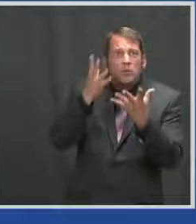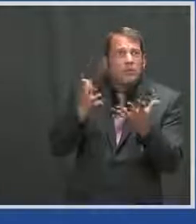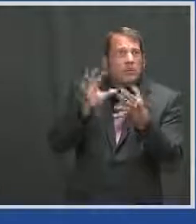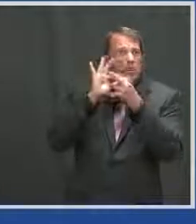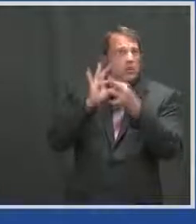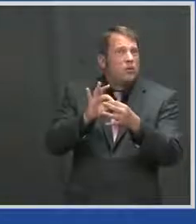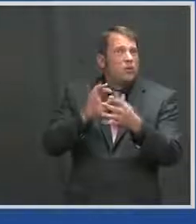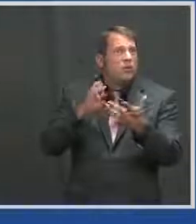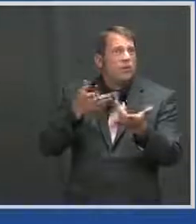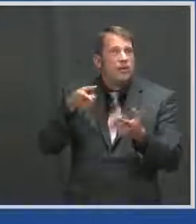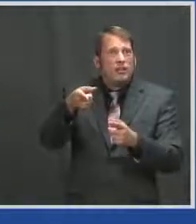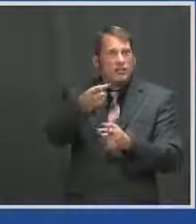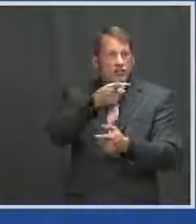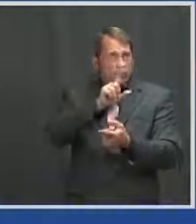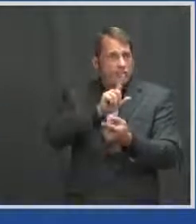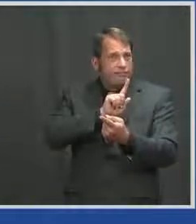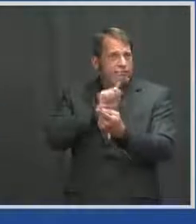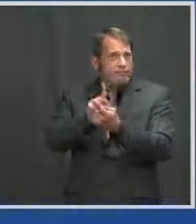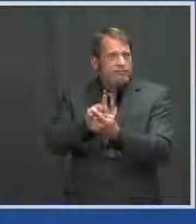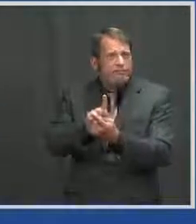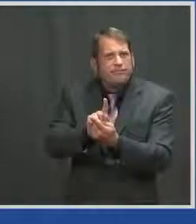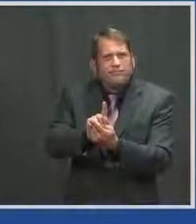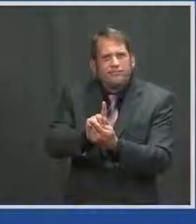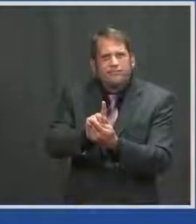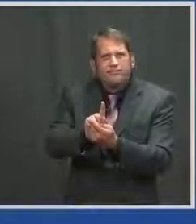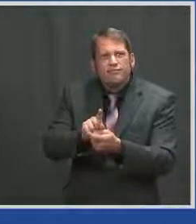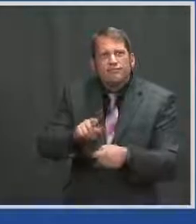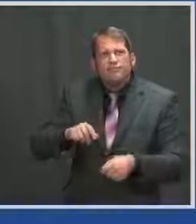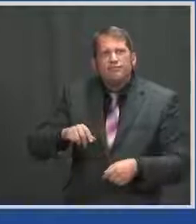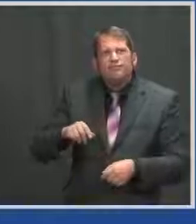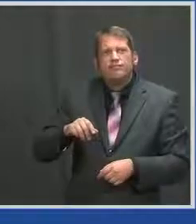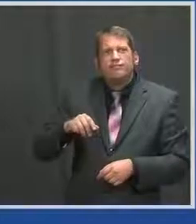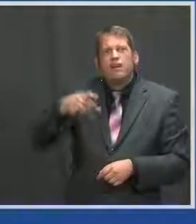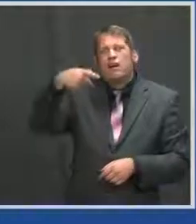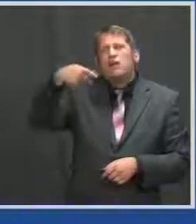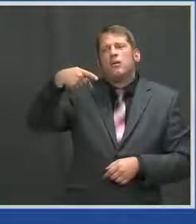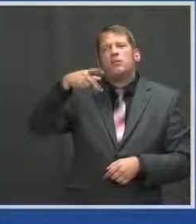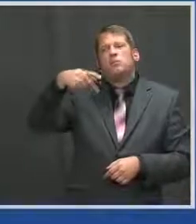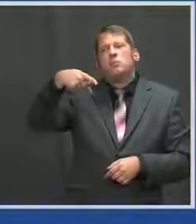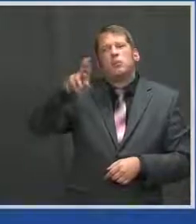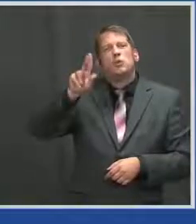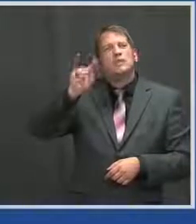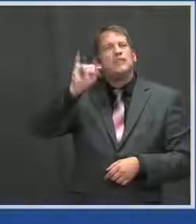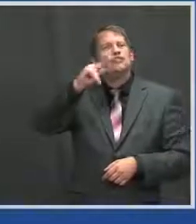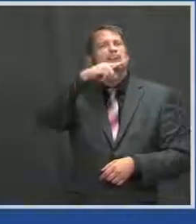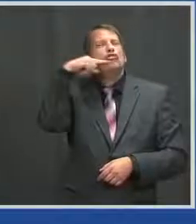Is that going to happen? I'm confident we'll be able to do it. We don't have any a